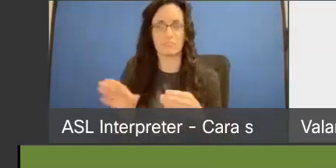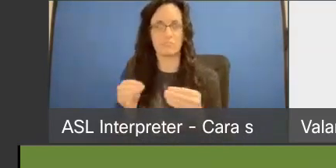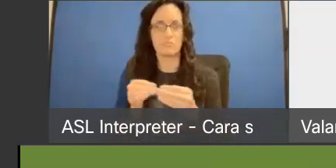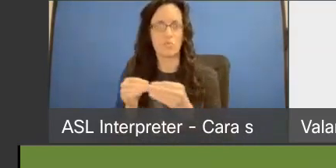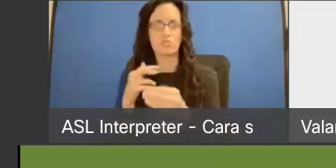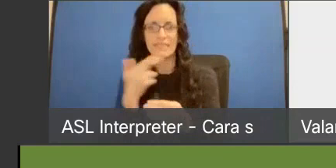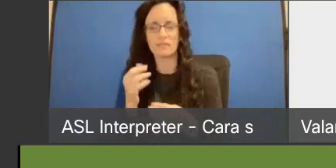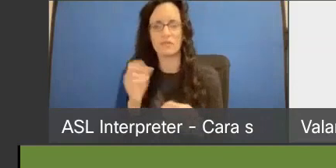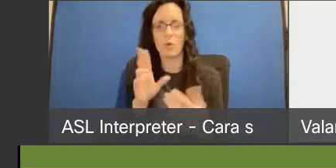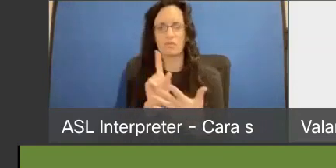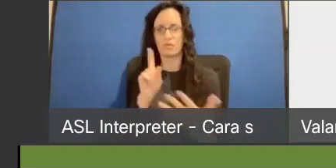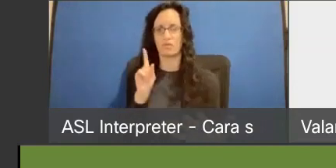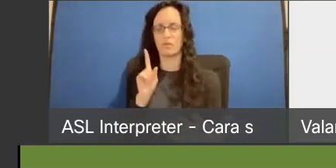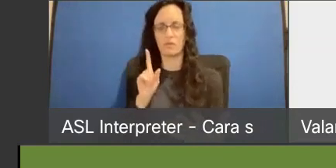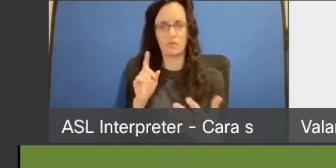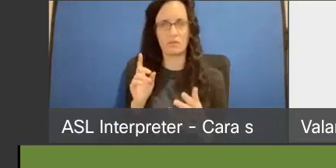from other people, right?